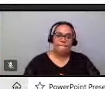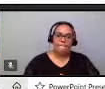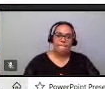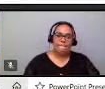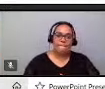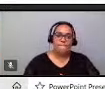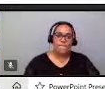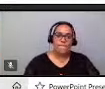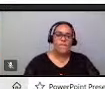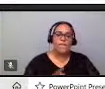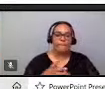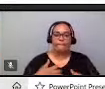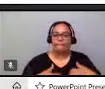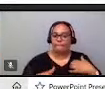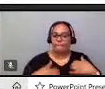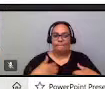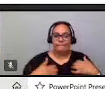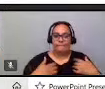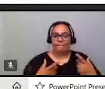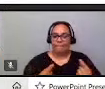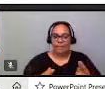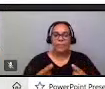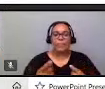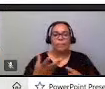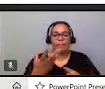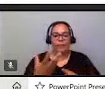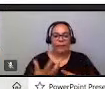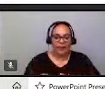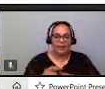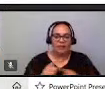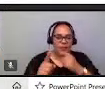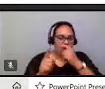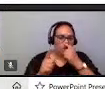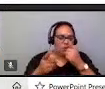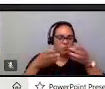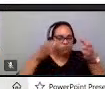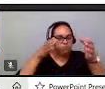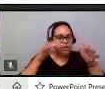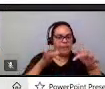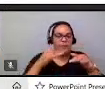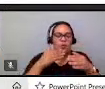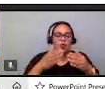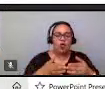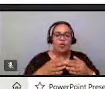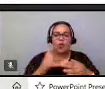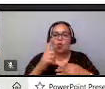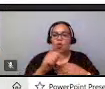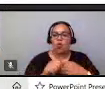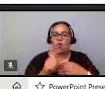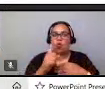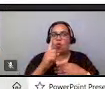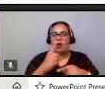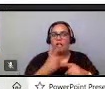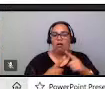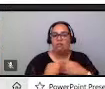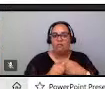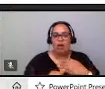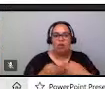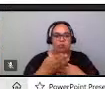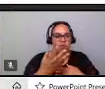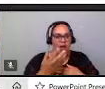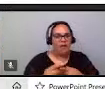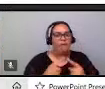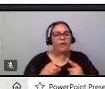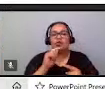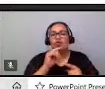Navas optimization we have this the experts in the port the last month and a half and is really